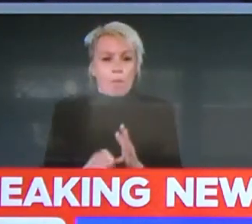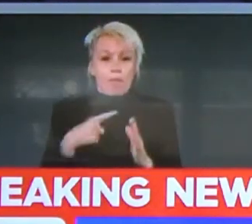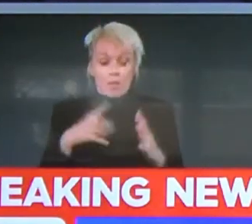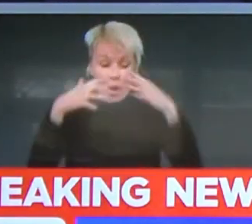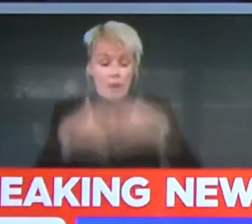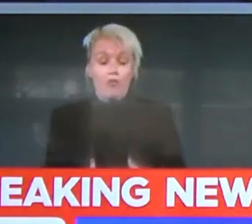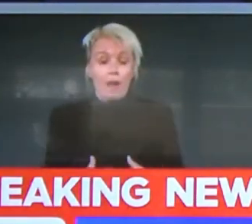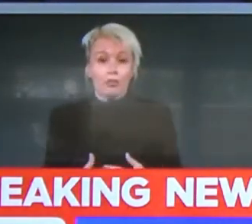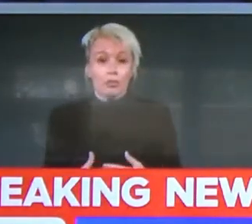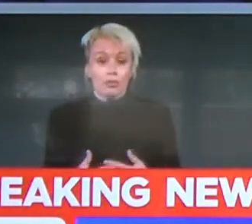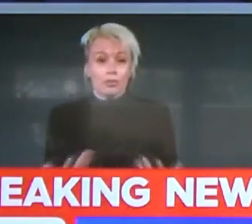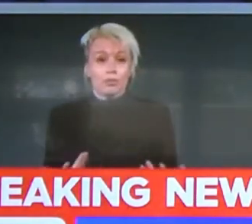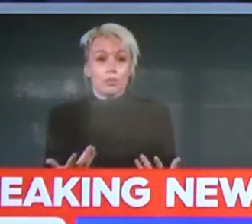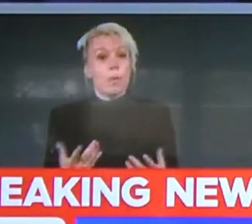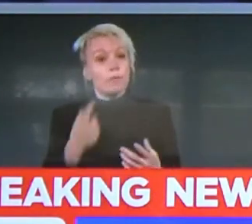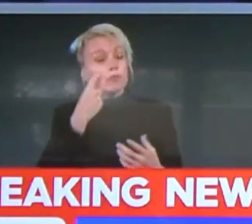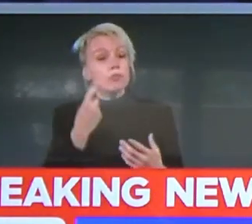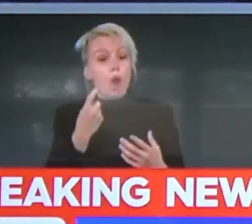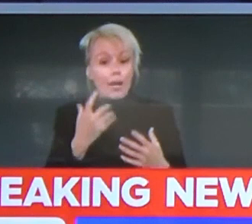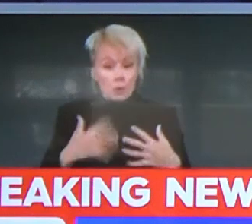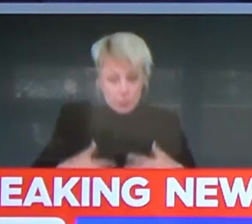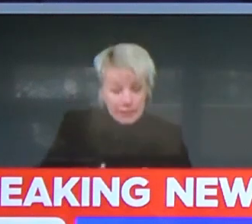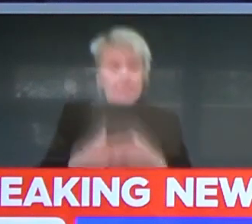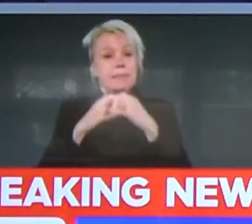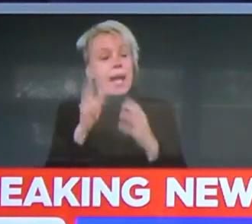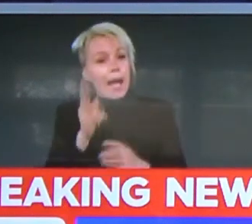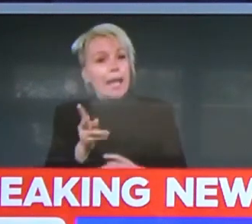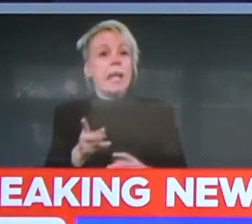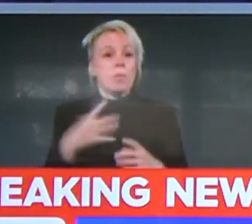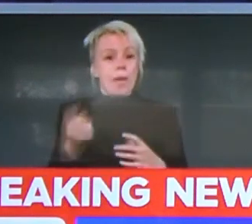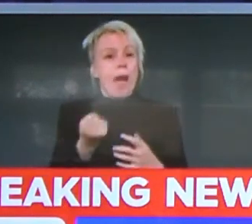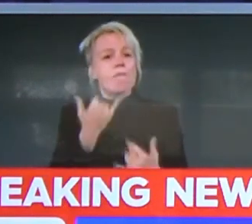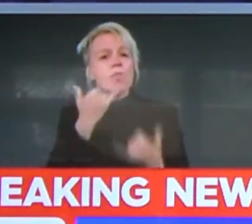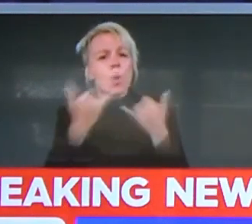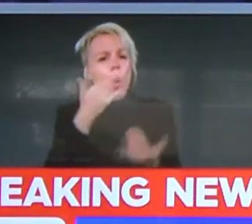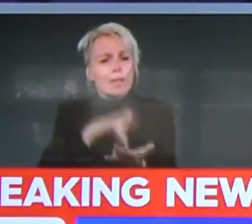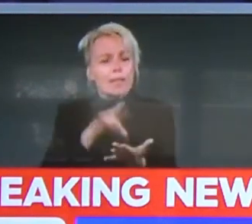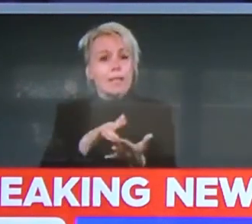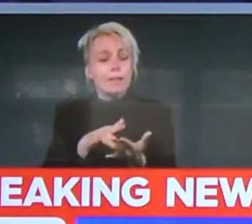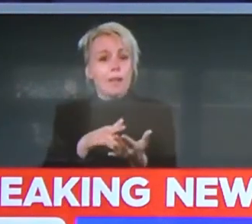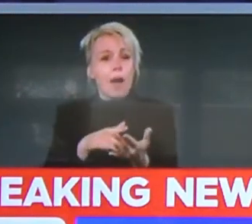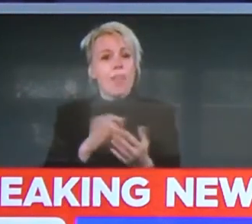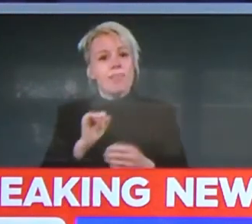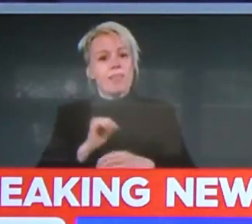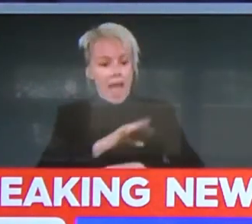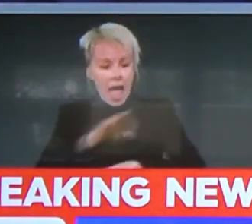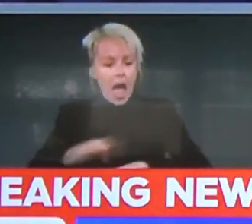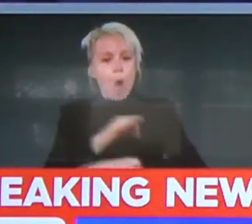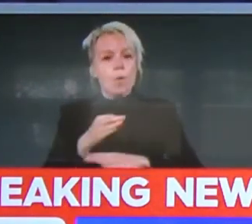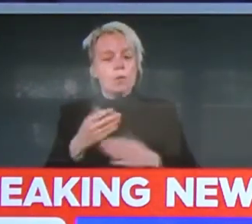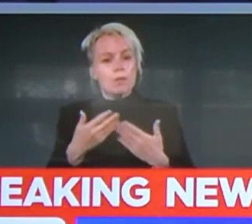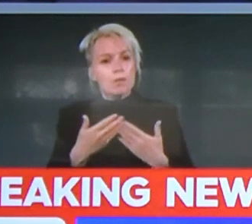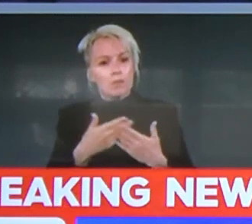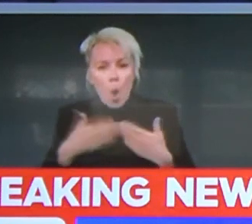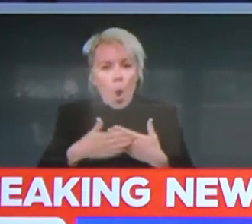hours for the call centres have been extended. No resources being spared to ensure that we can get these systems in place. But